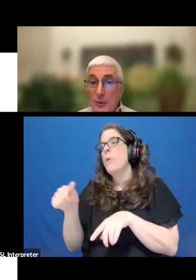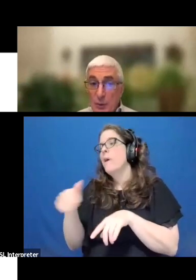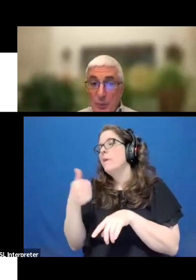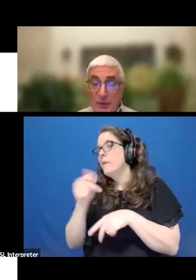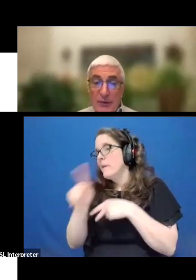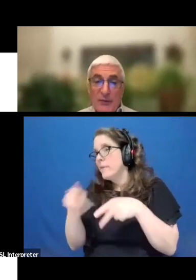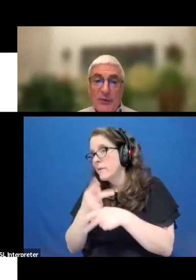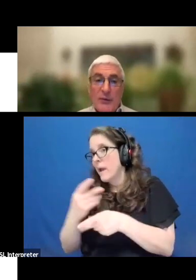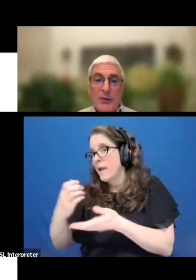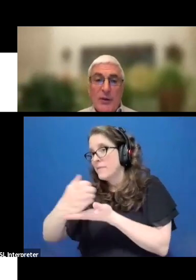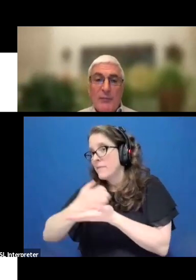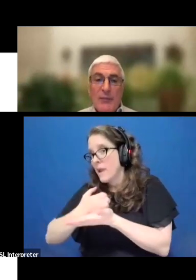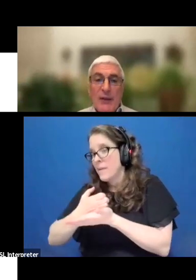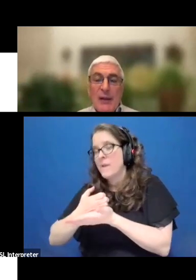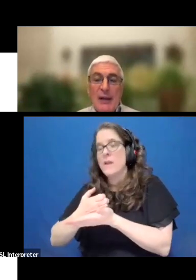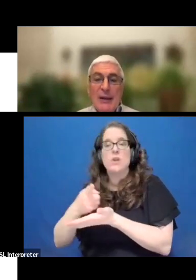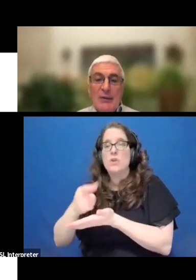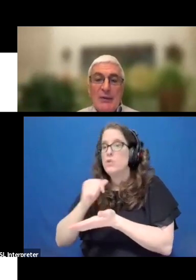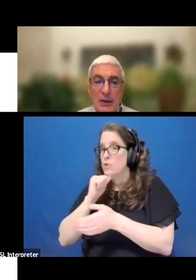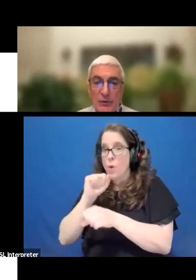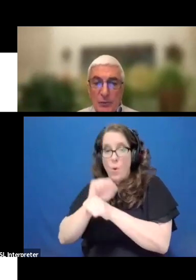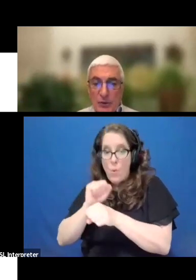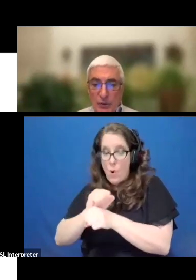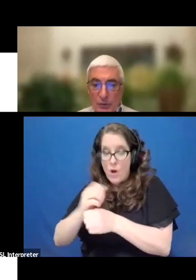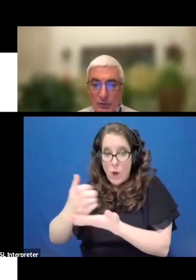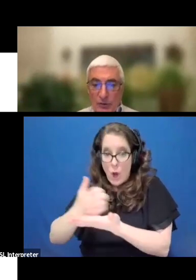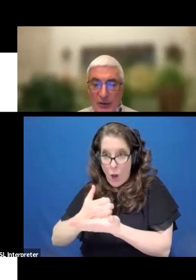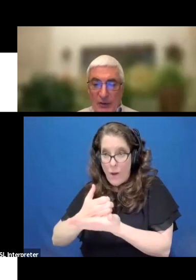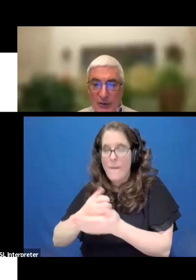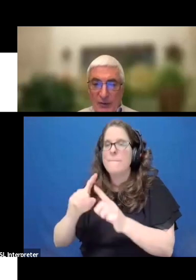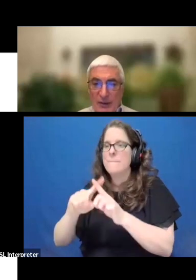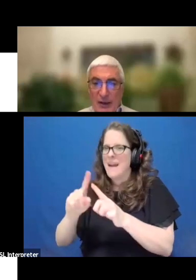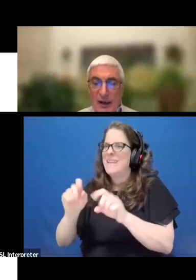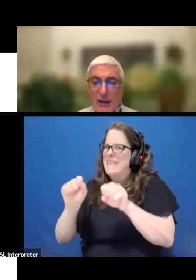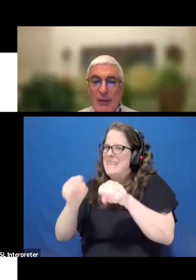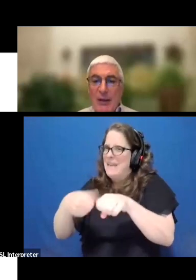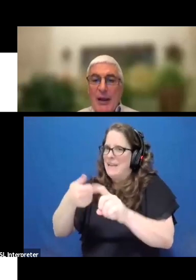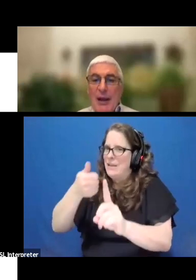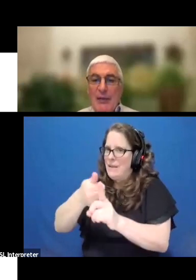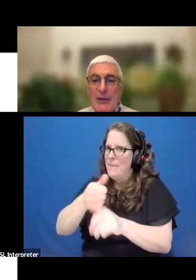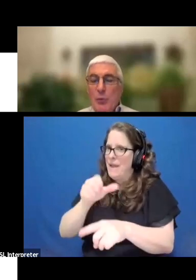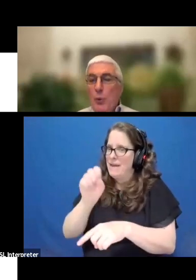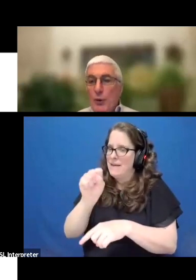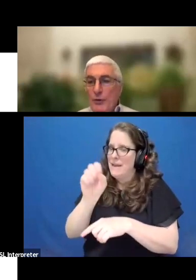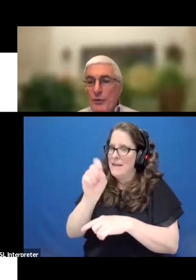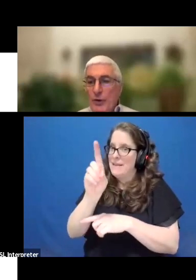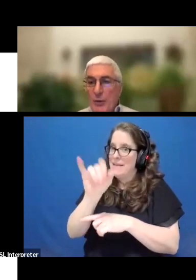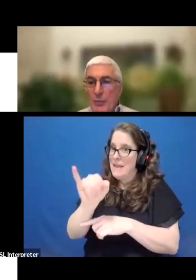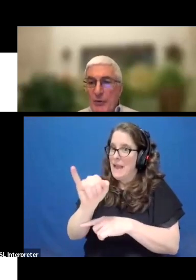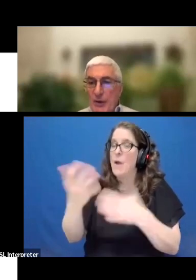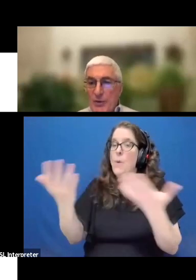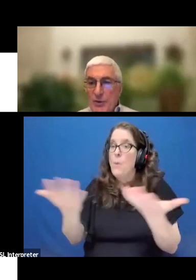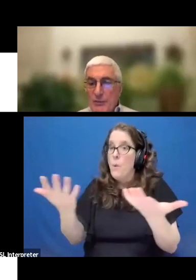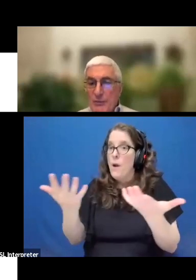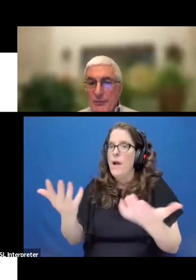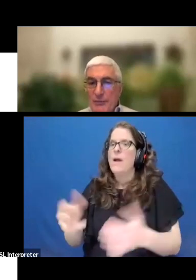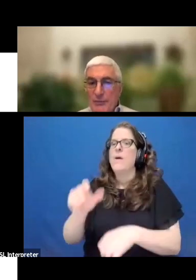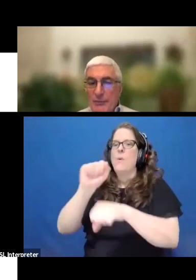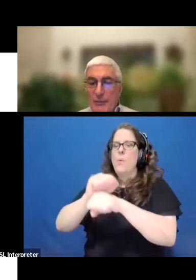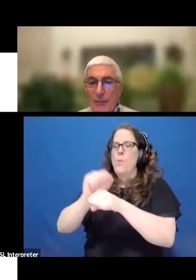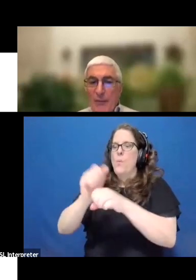wages or business income, that does reduce SSDI, and that's workers'